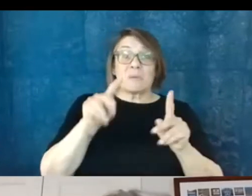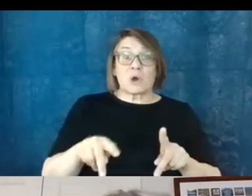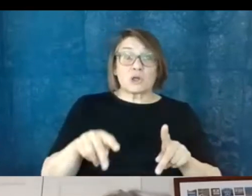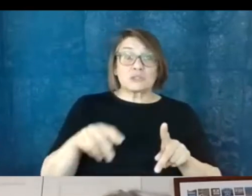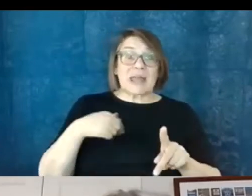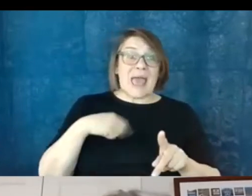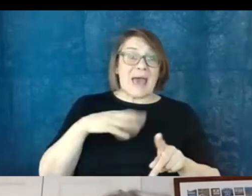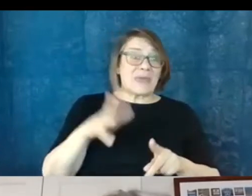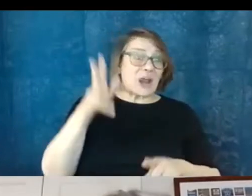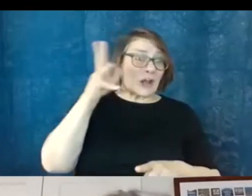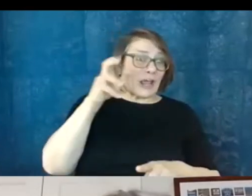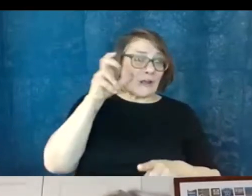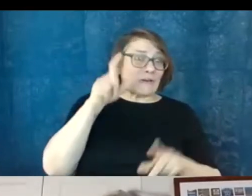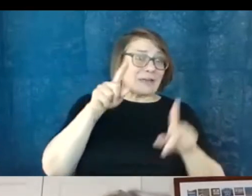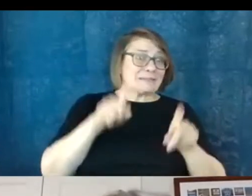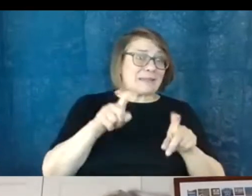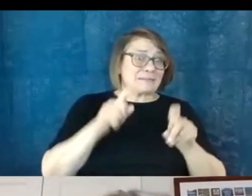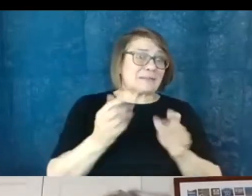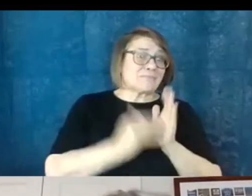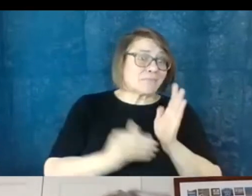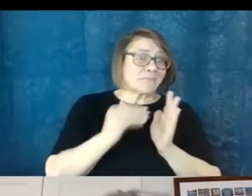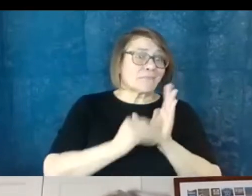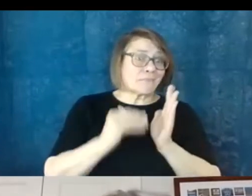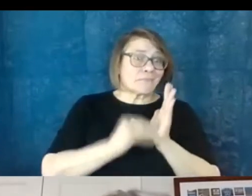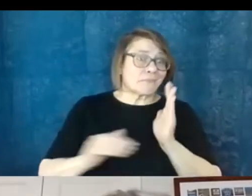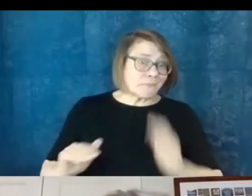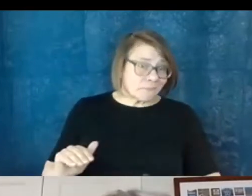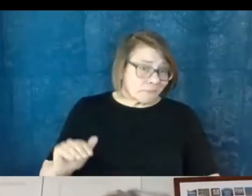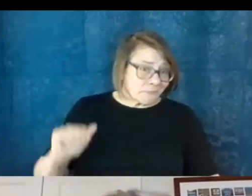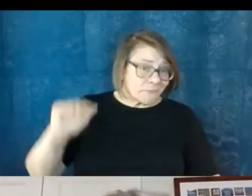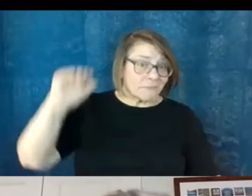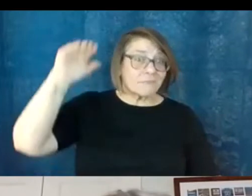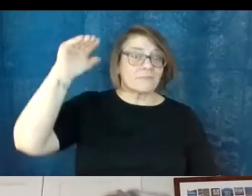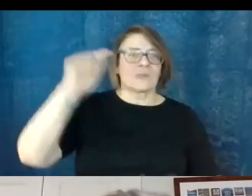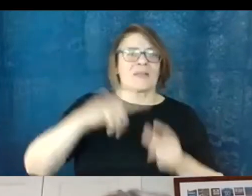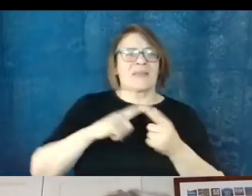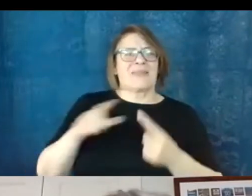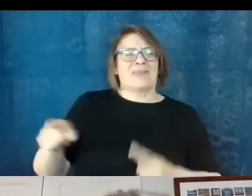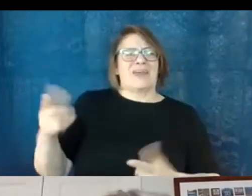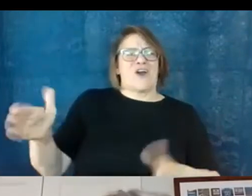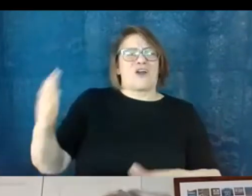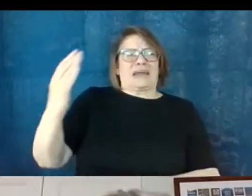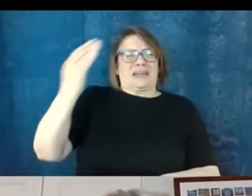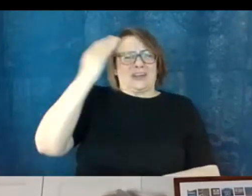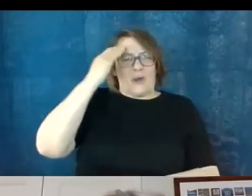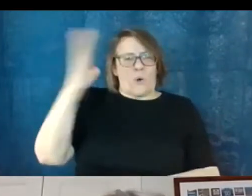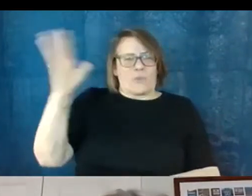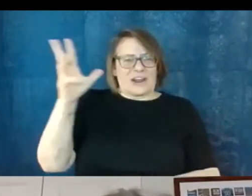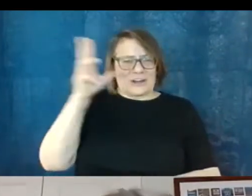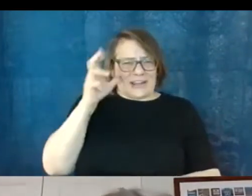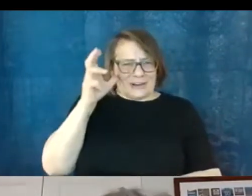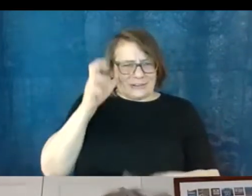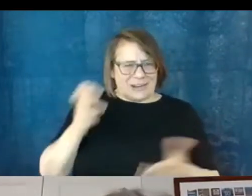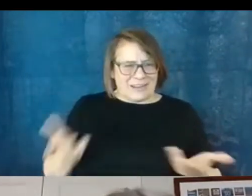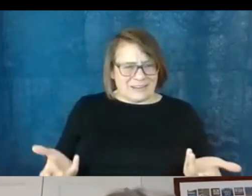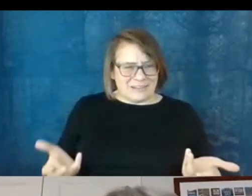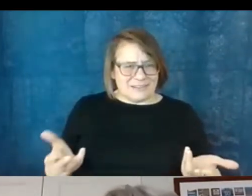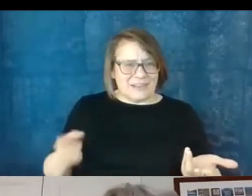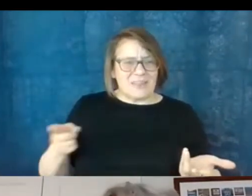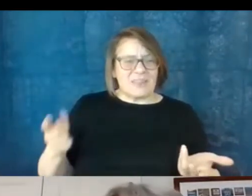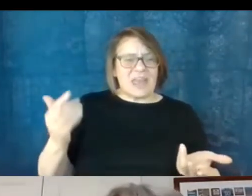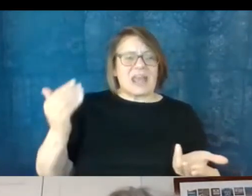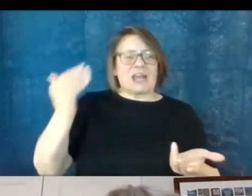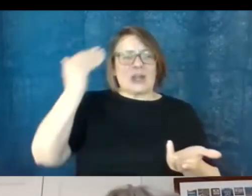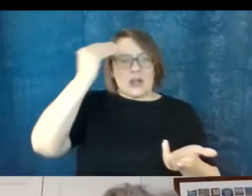hearing tested again and again and again throughout their life, then, you know, certainly they know what their hearing is. Certainly they know